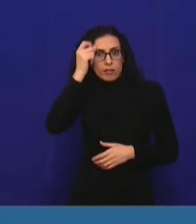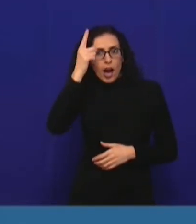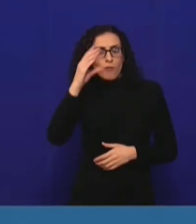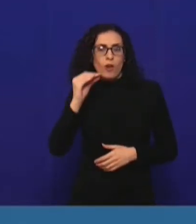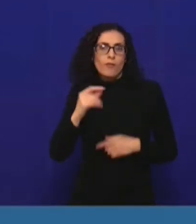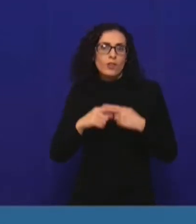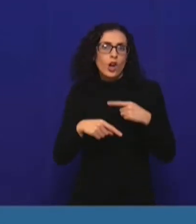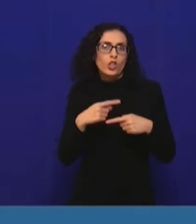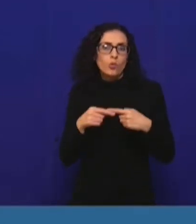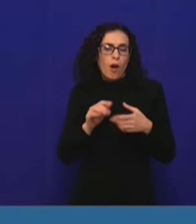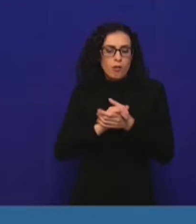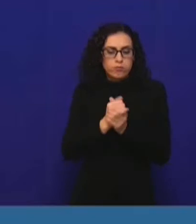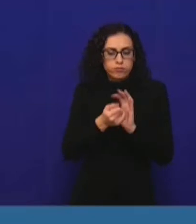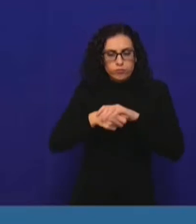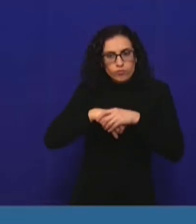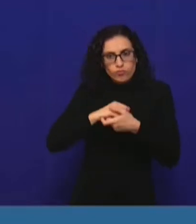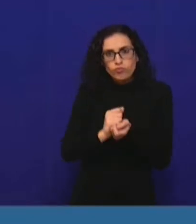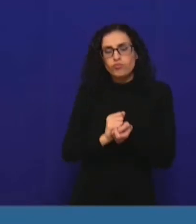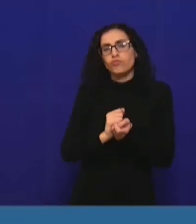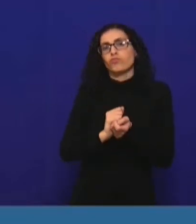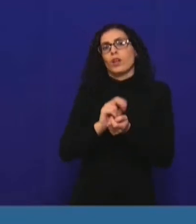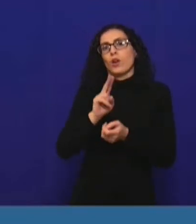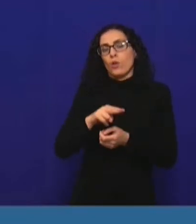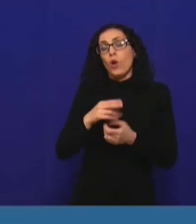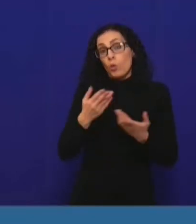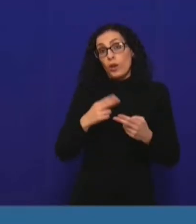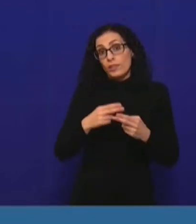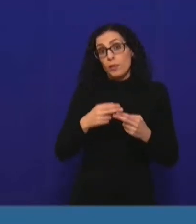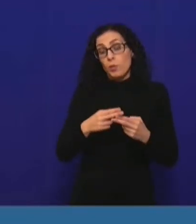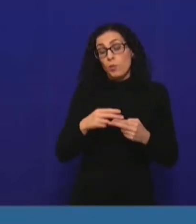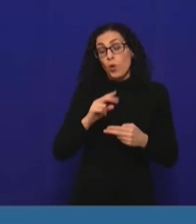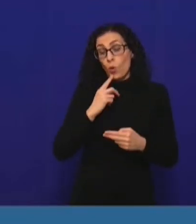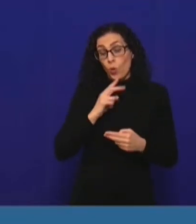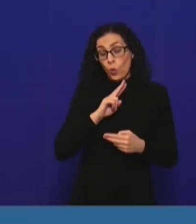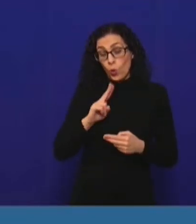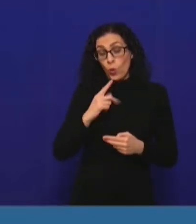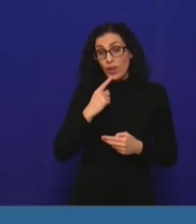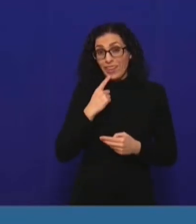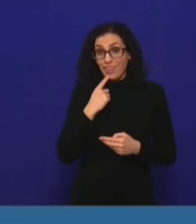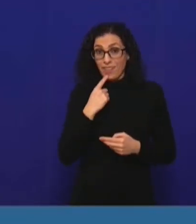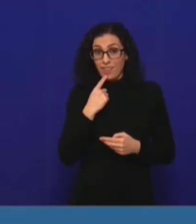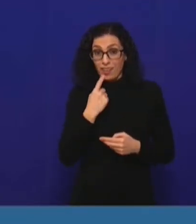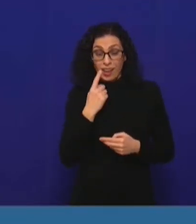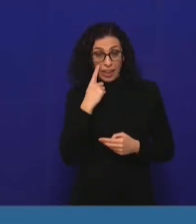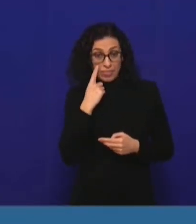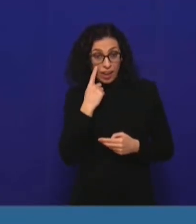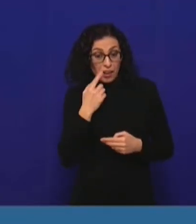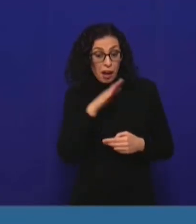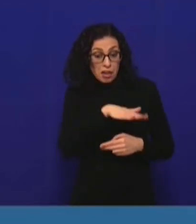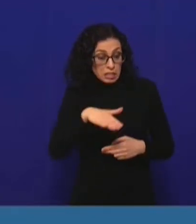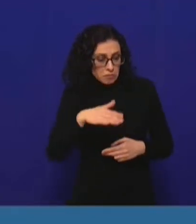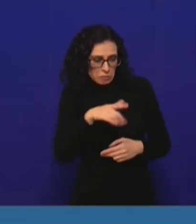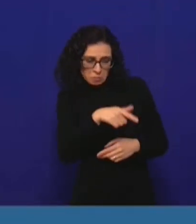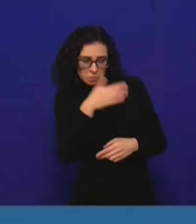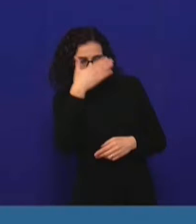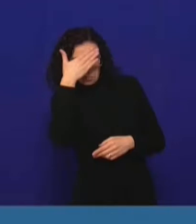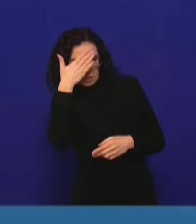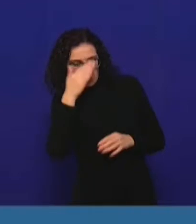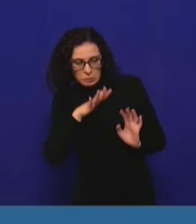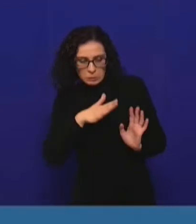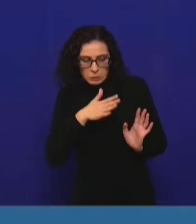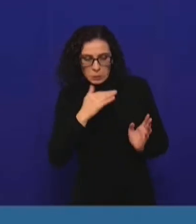prevenzjoni anke fil-ħasil tal-idejn u anka dejjem jibqa' l-appell li jekk tara li t-tfal tiegħek ma jifilħux, il-ġenituri ħajindunaw jekk